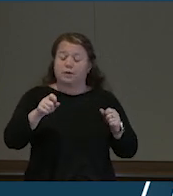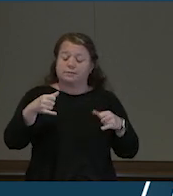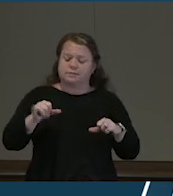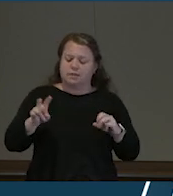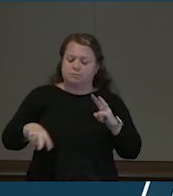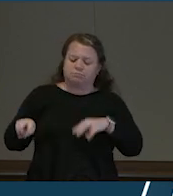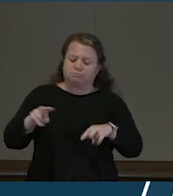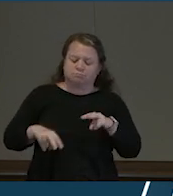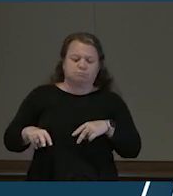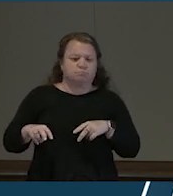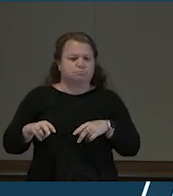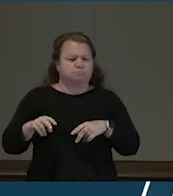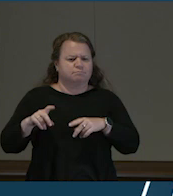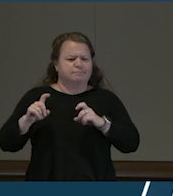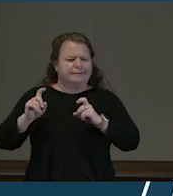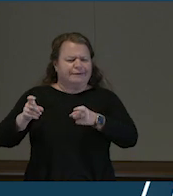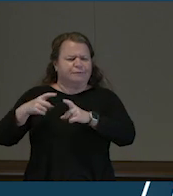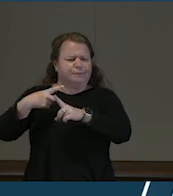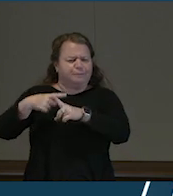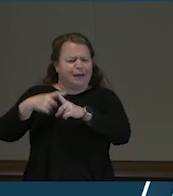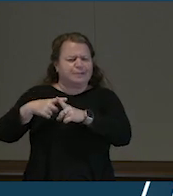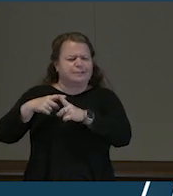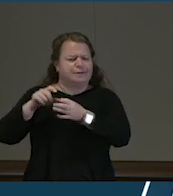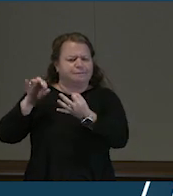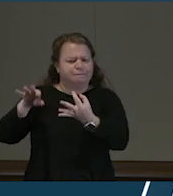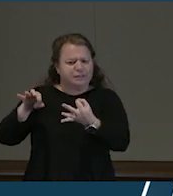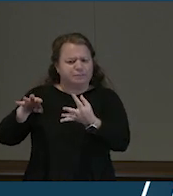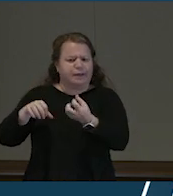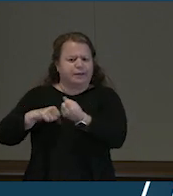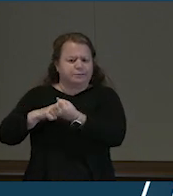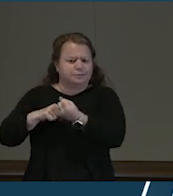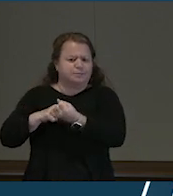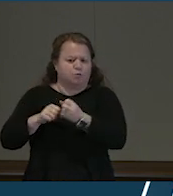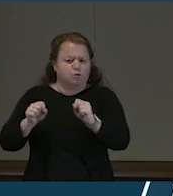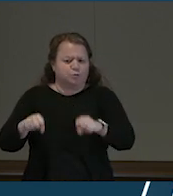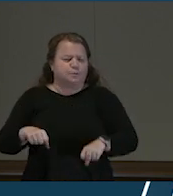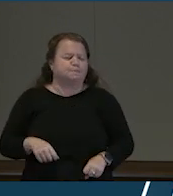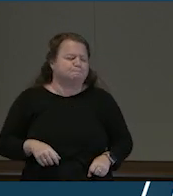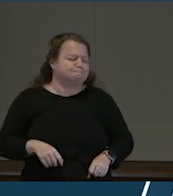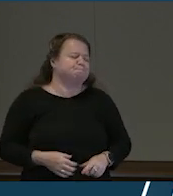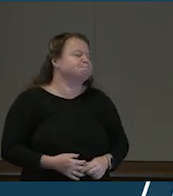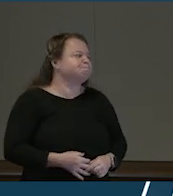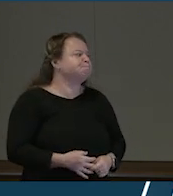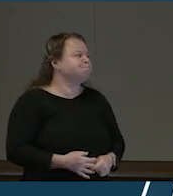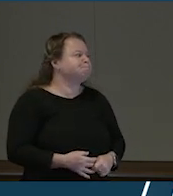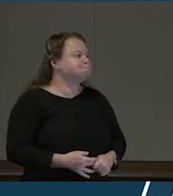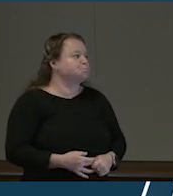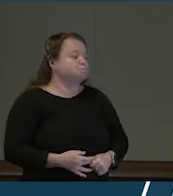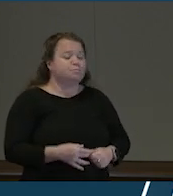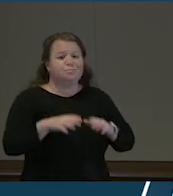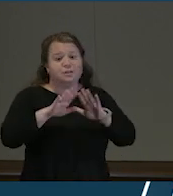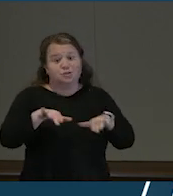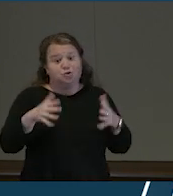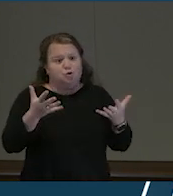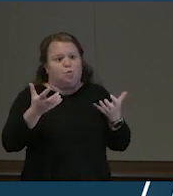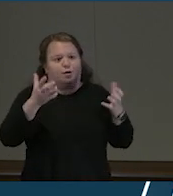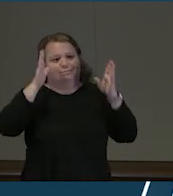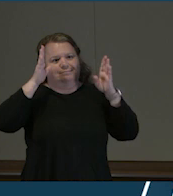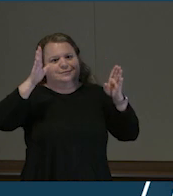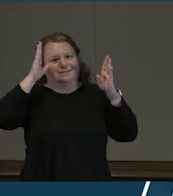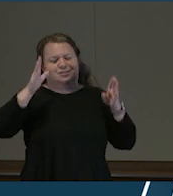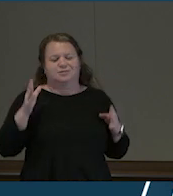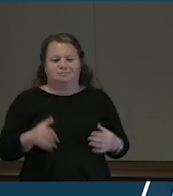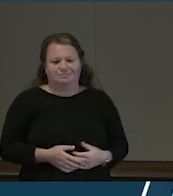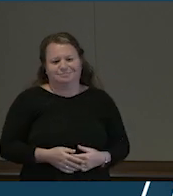still use that descriptive commenting. You can still provide that positive feedback and praising them. Children want attention, and